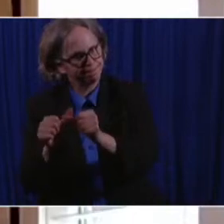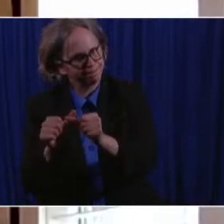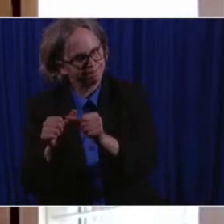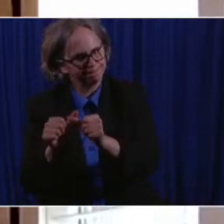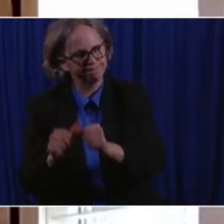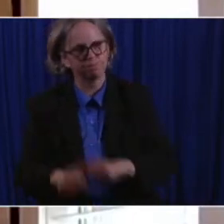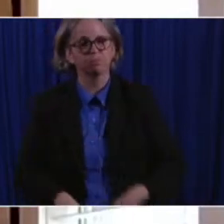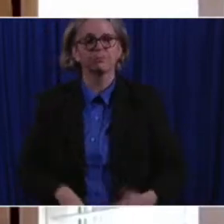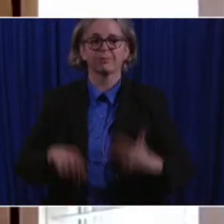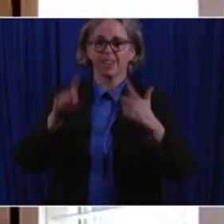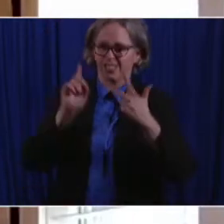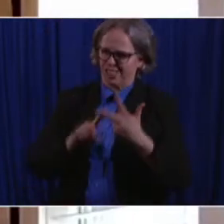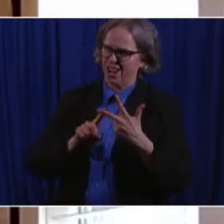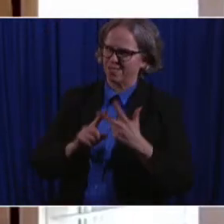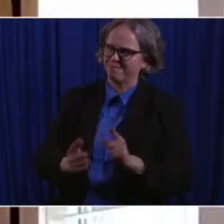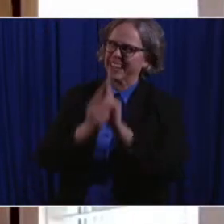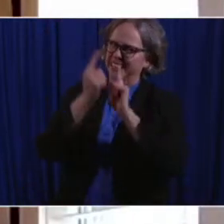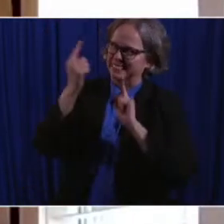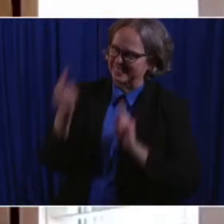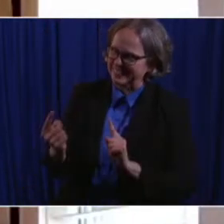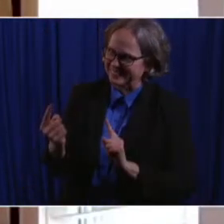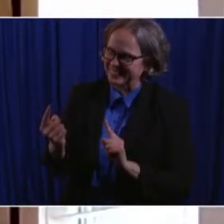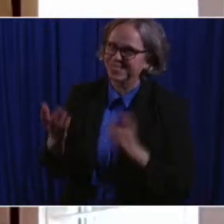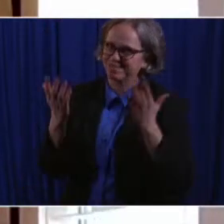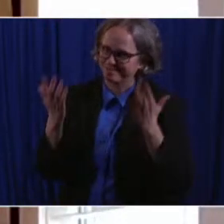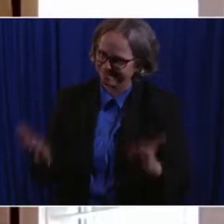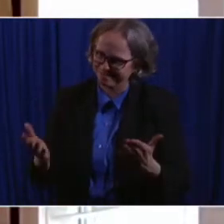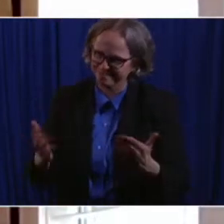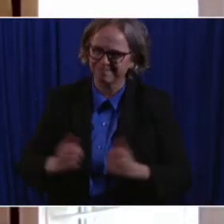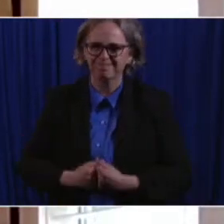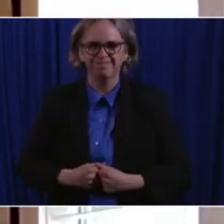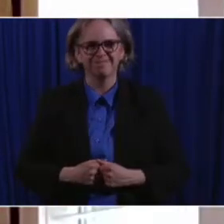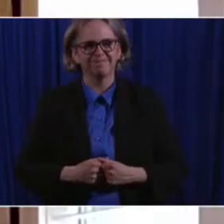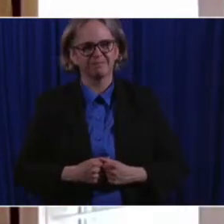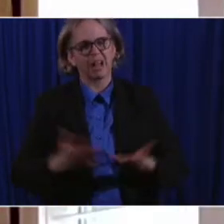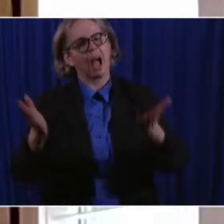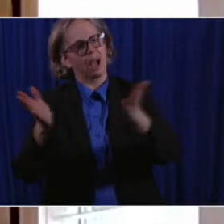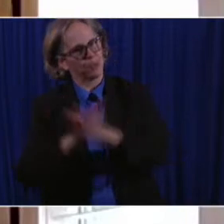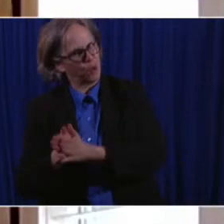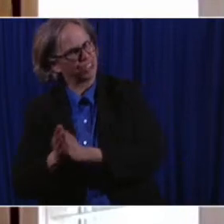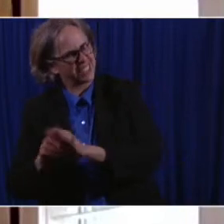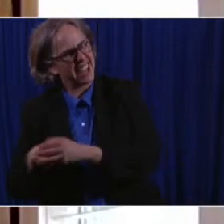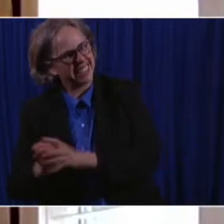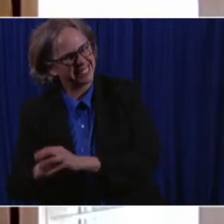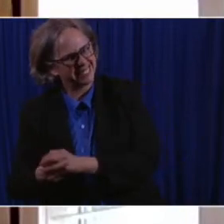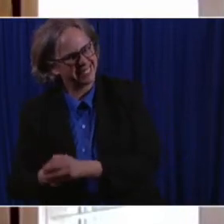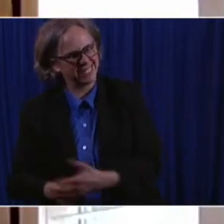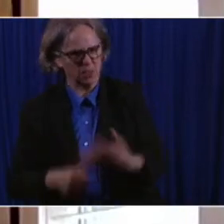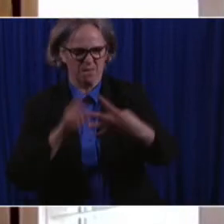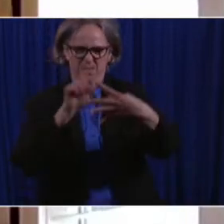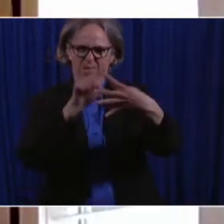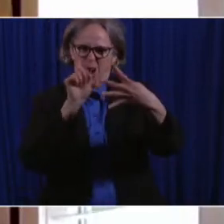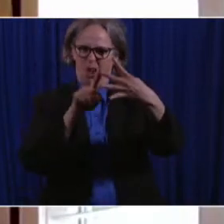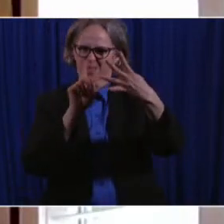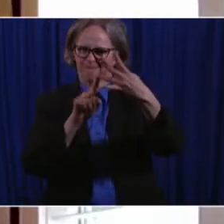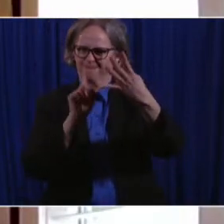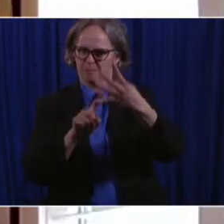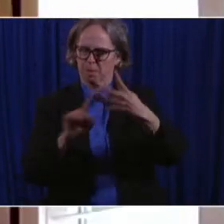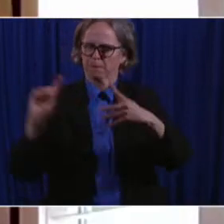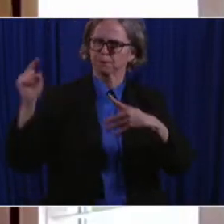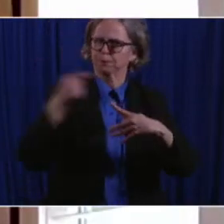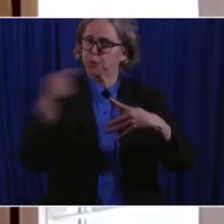feet away from others as much as possible, and frequently wash your hands. Now, if you haven't been